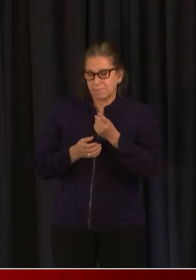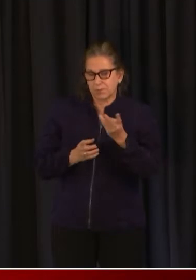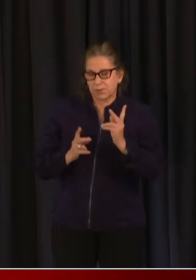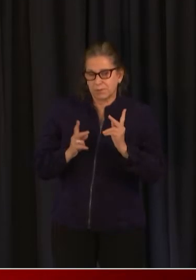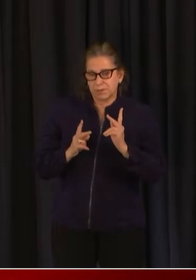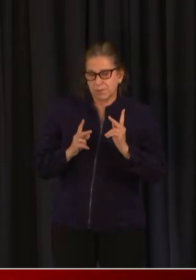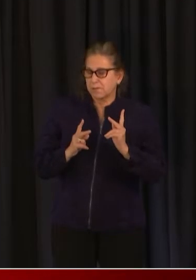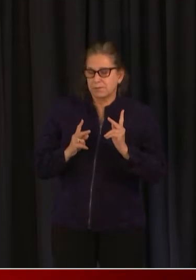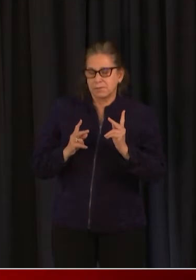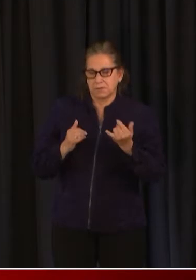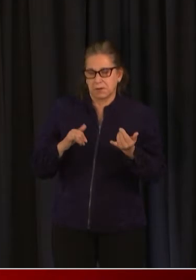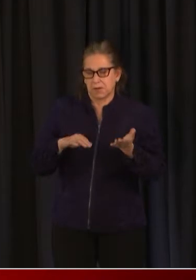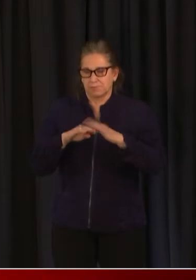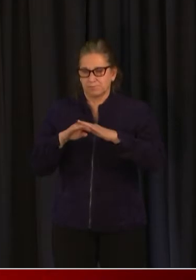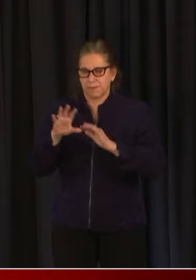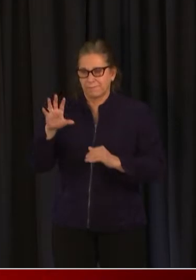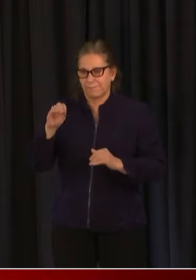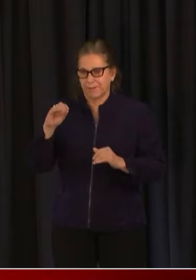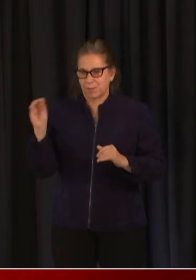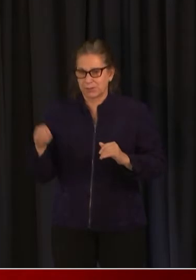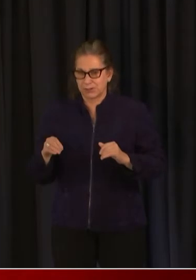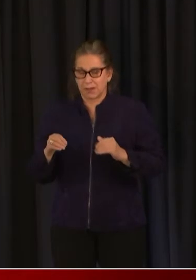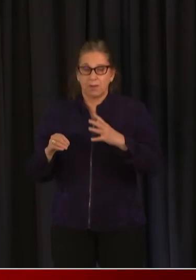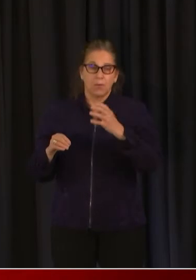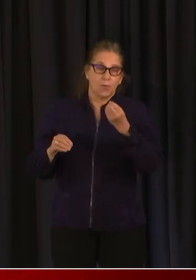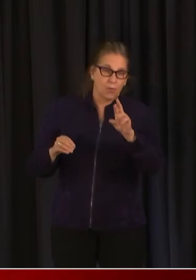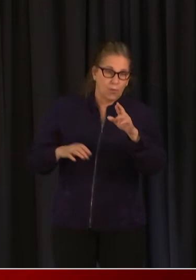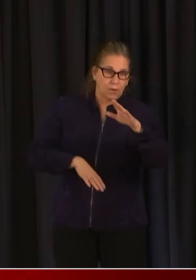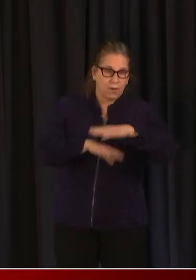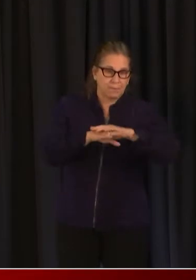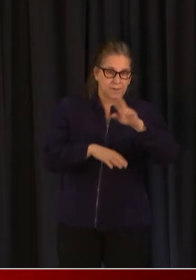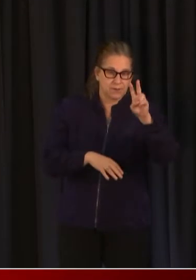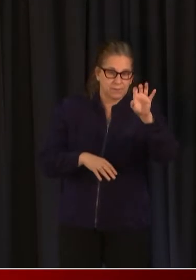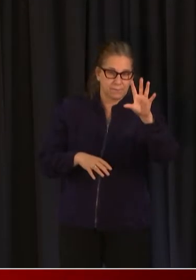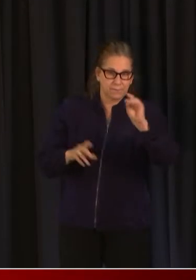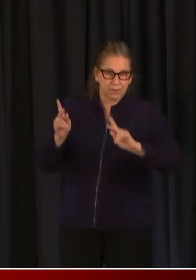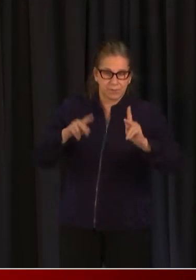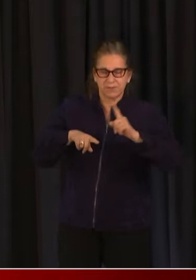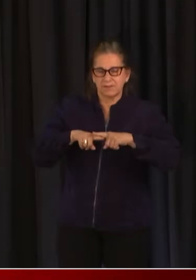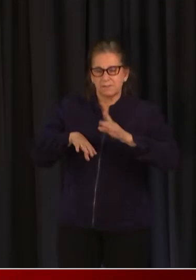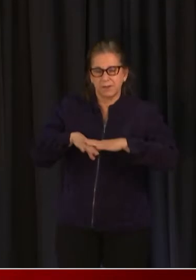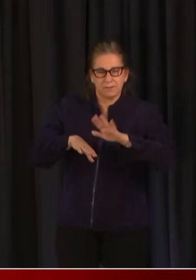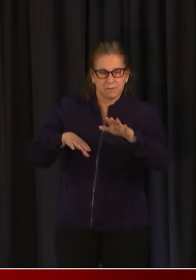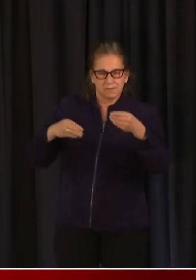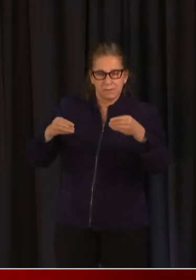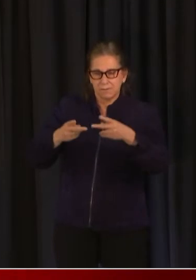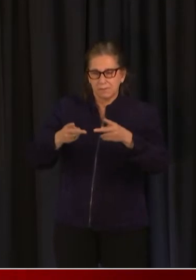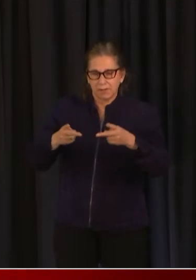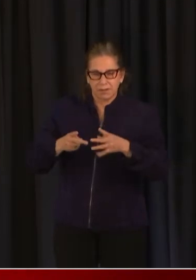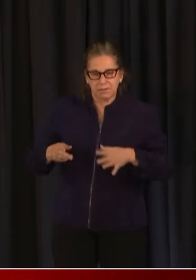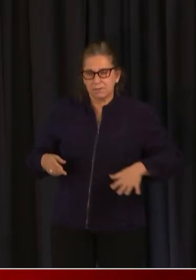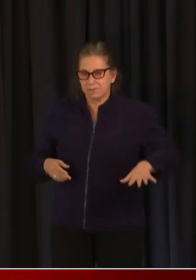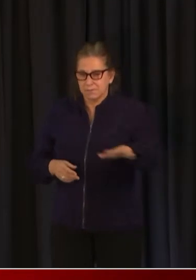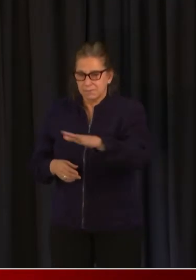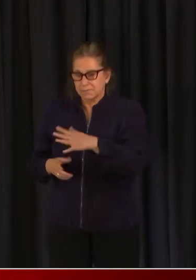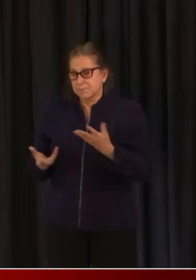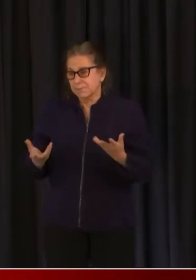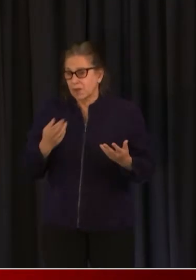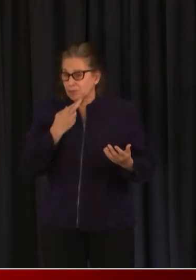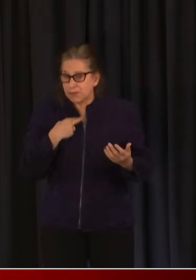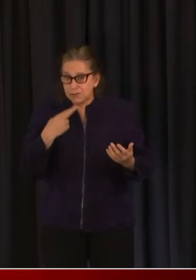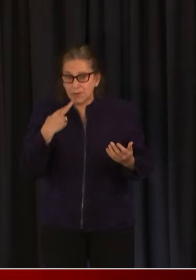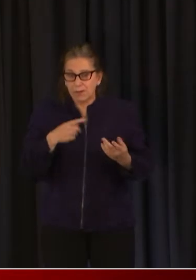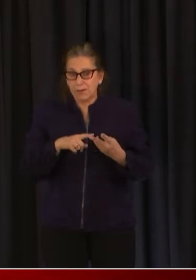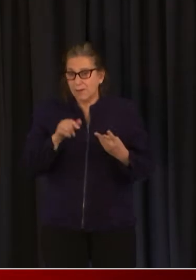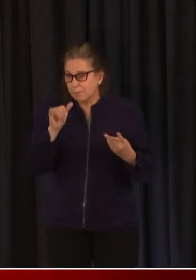250 people, whichever is fewer. The number of people for our restaurants and bars, the number of people who